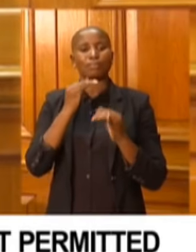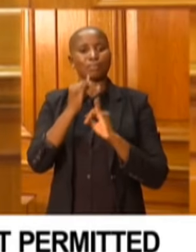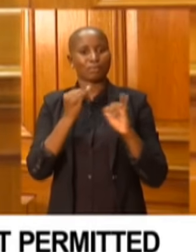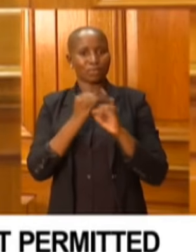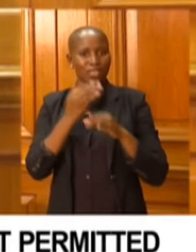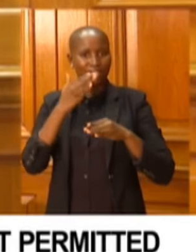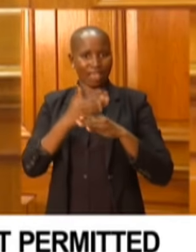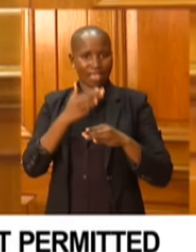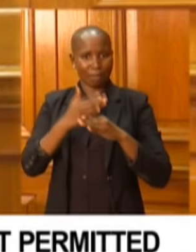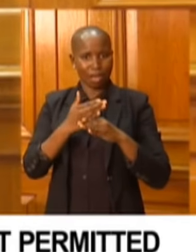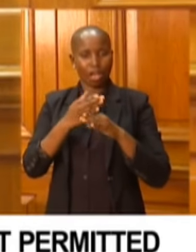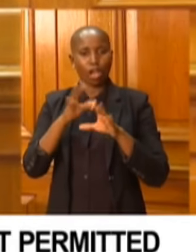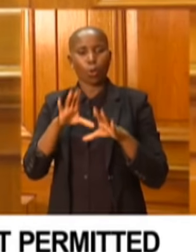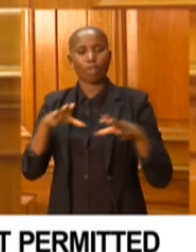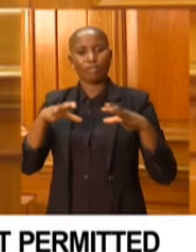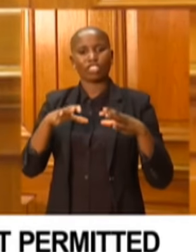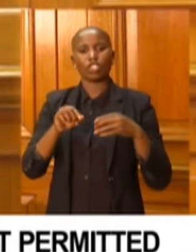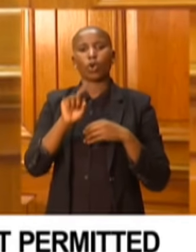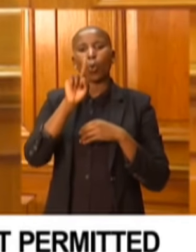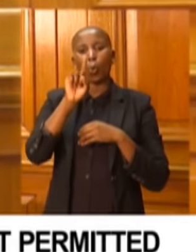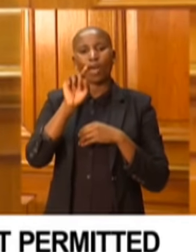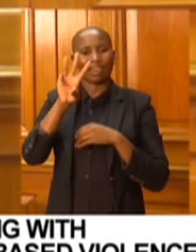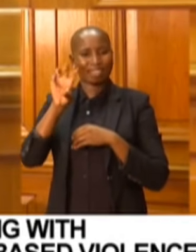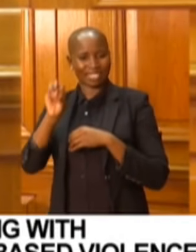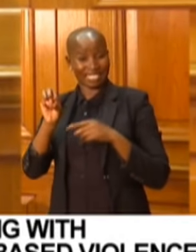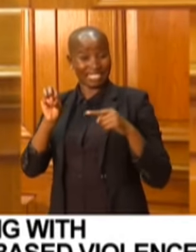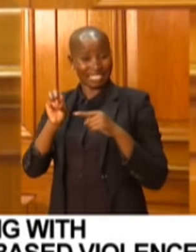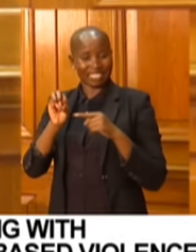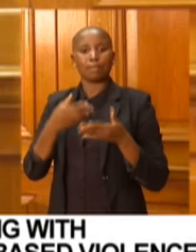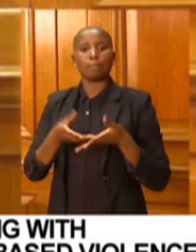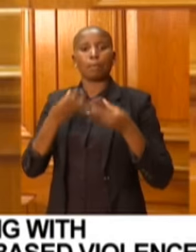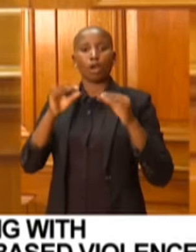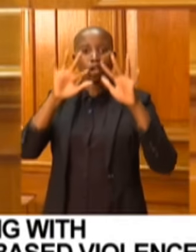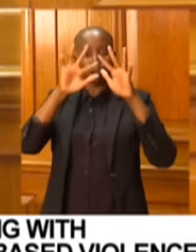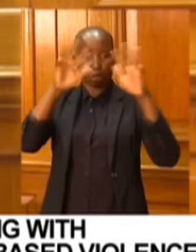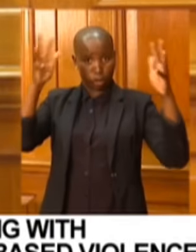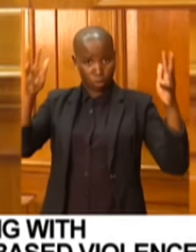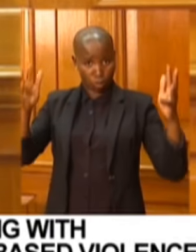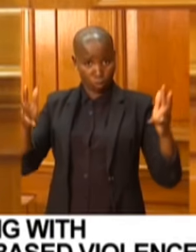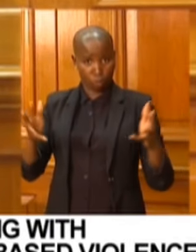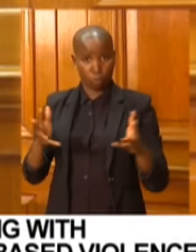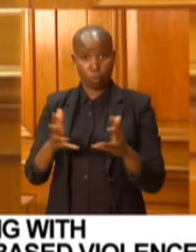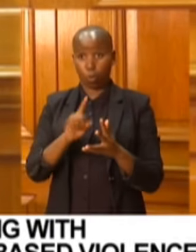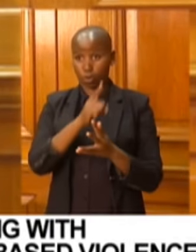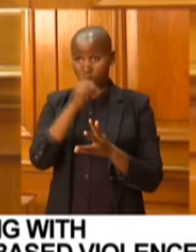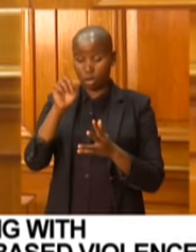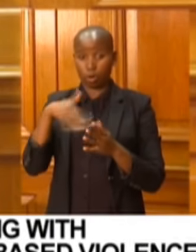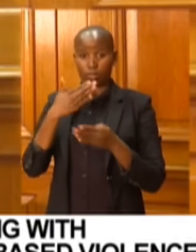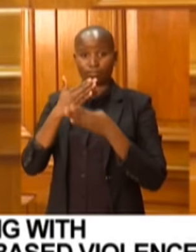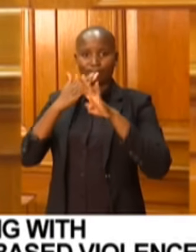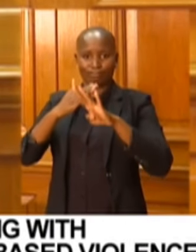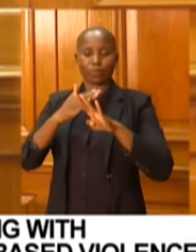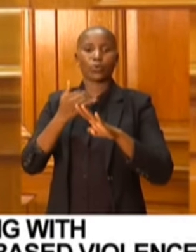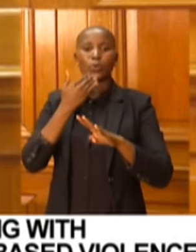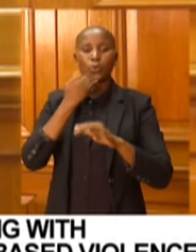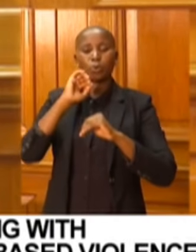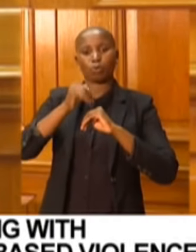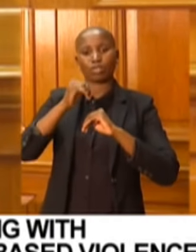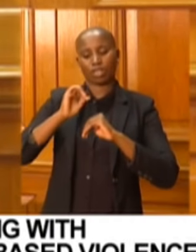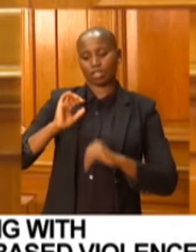Convention 190, which establishes a global standard for the protection of women and other